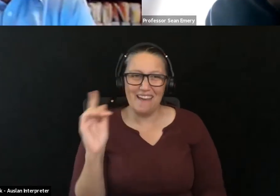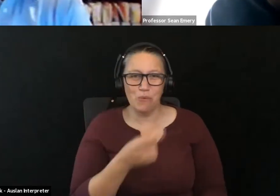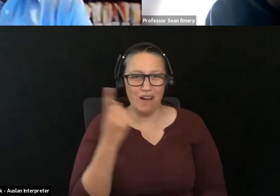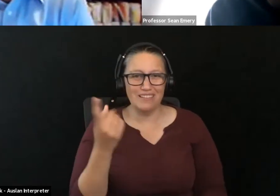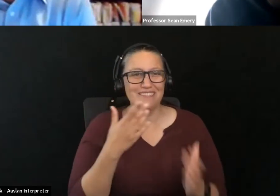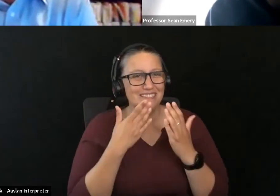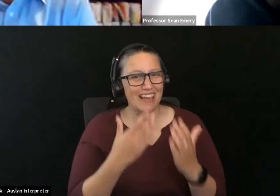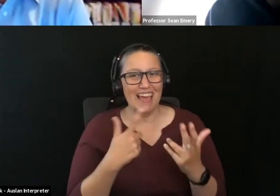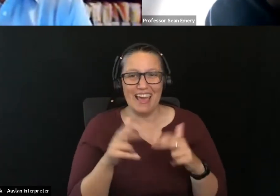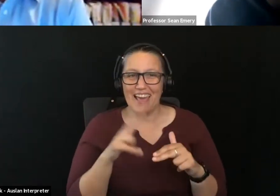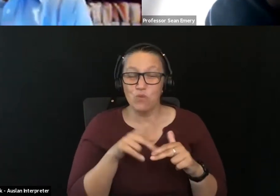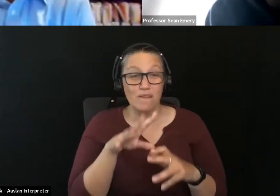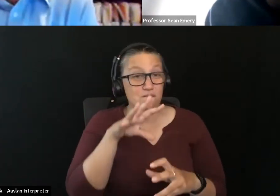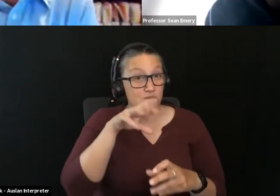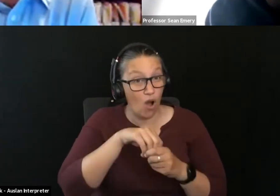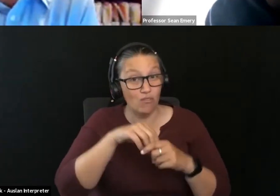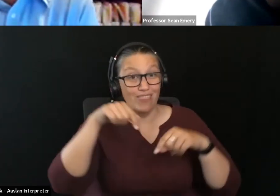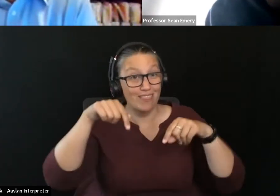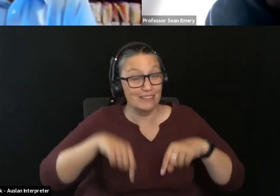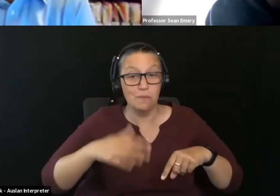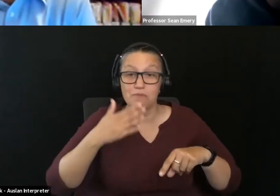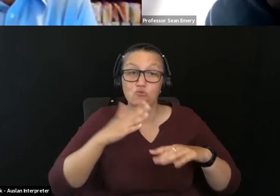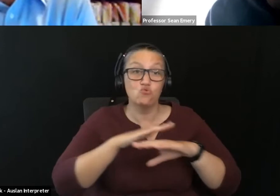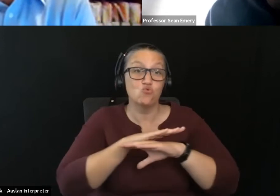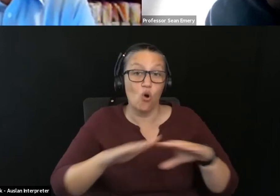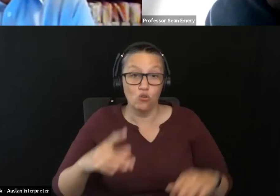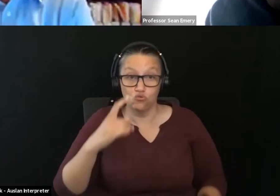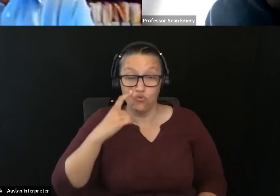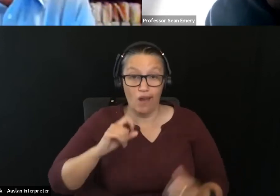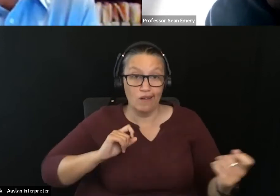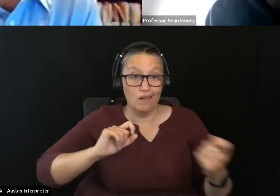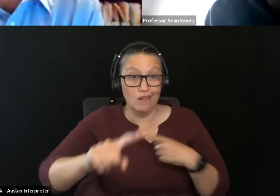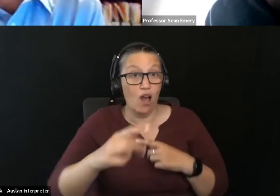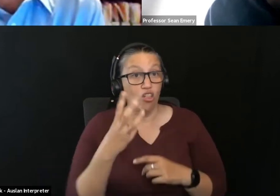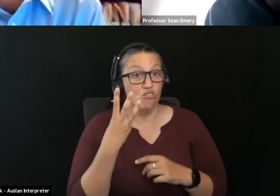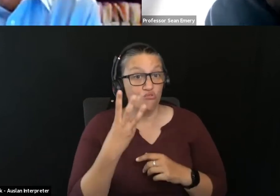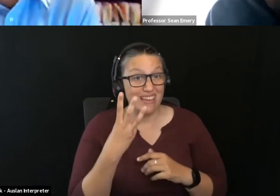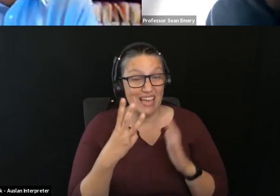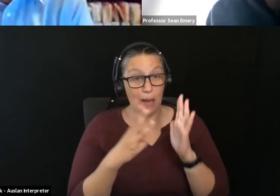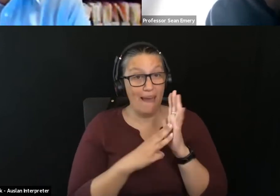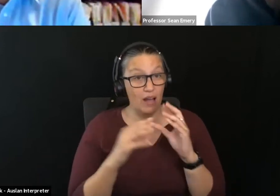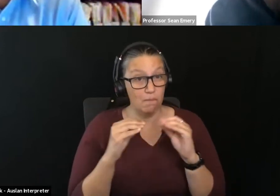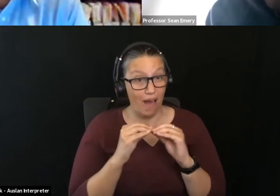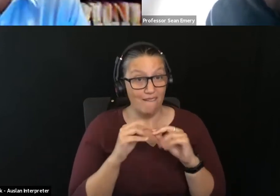participants, if you're involved in this, don't try to send a 3 meg file halfway around the world.